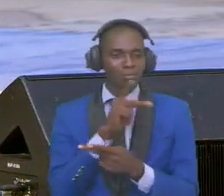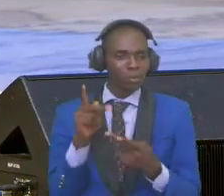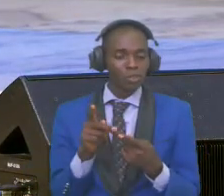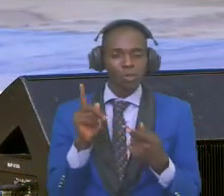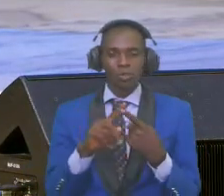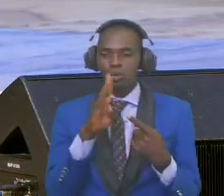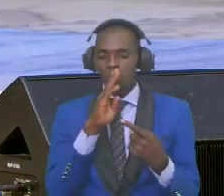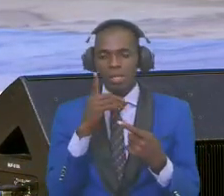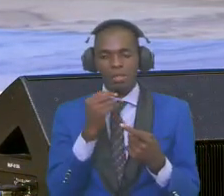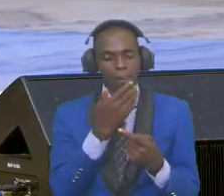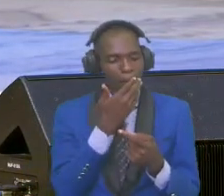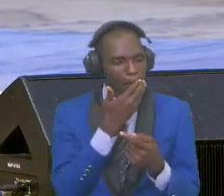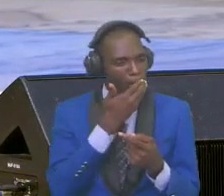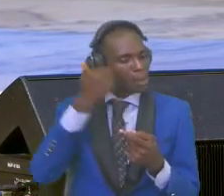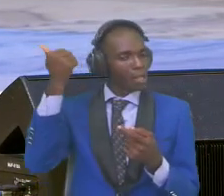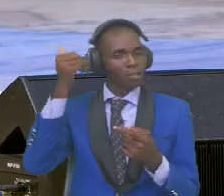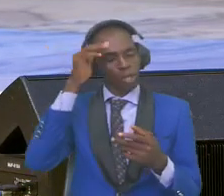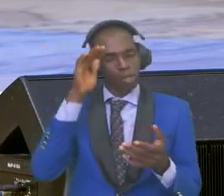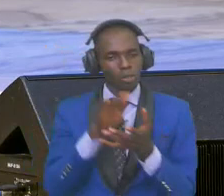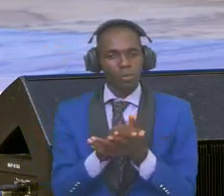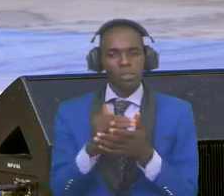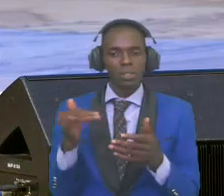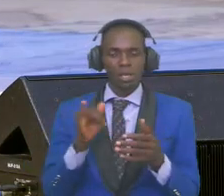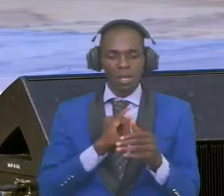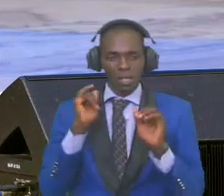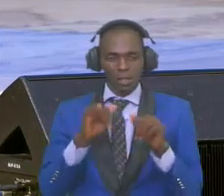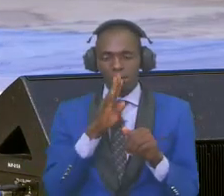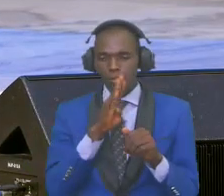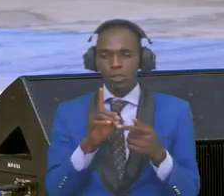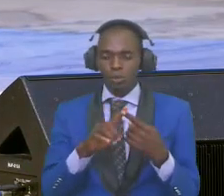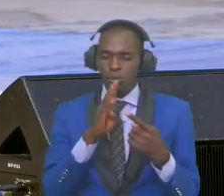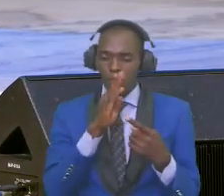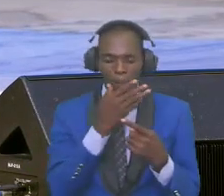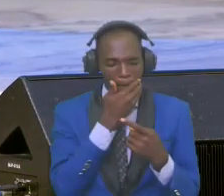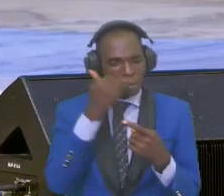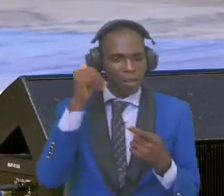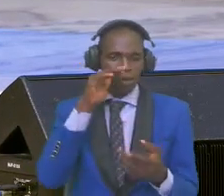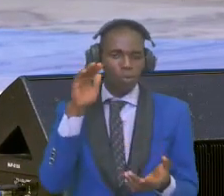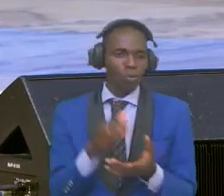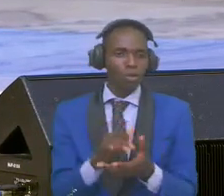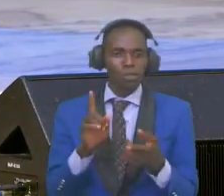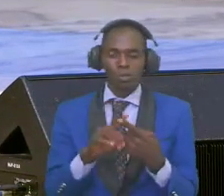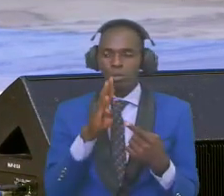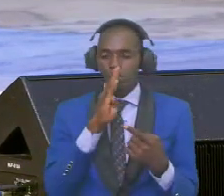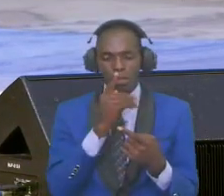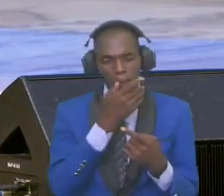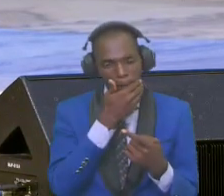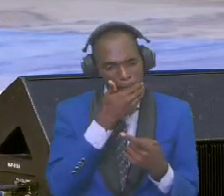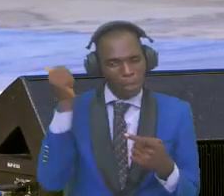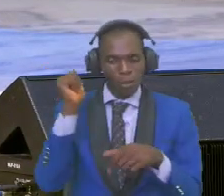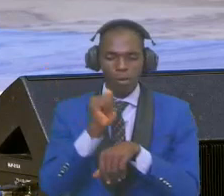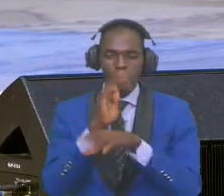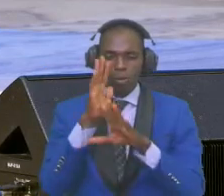best husband I can be. The best wife I can be. The best worker in